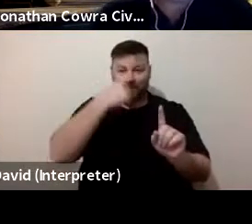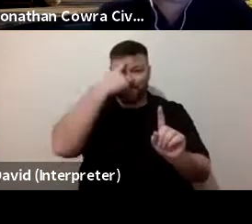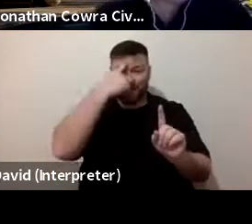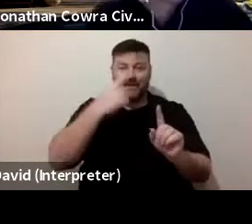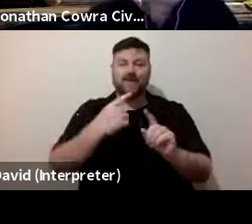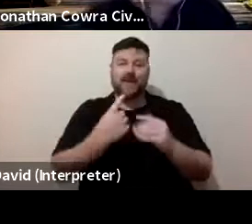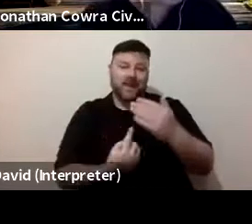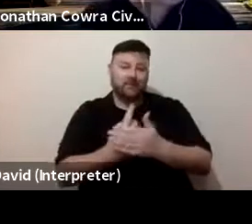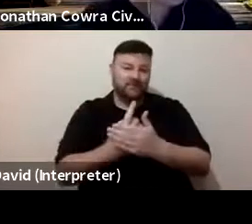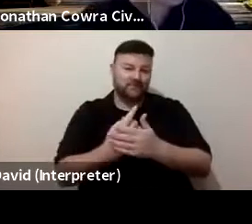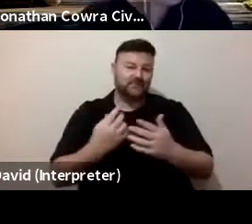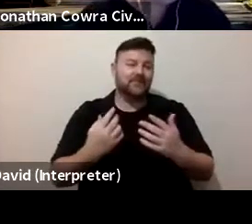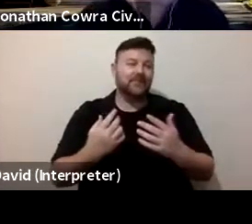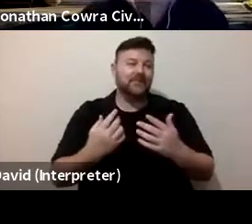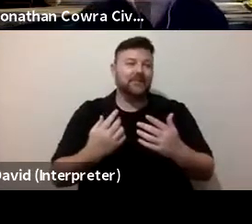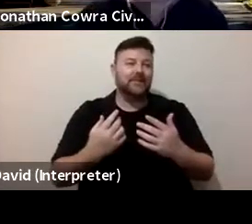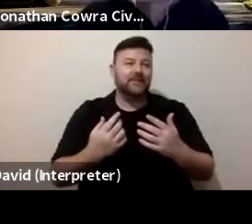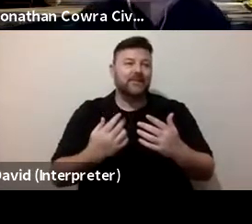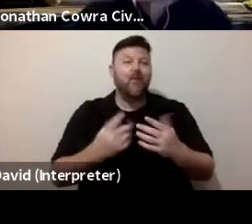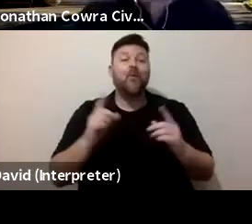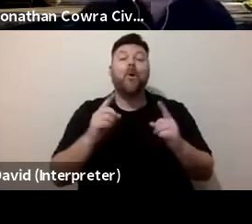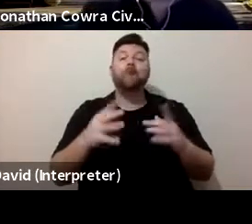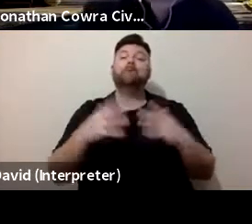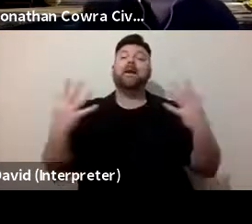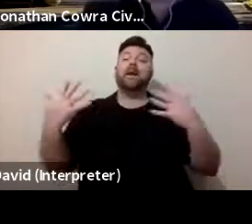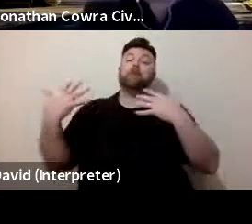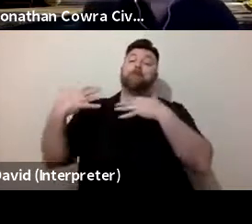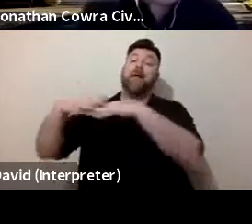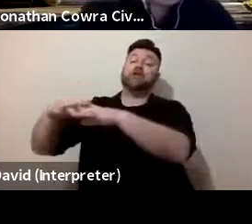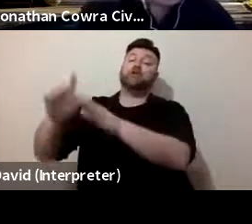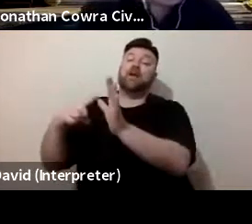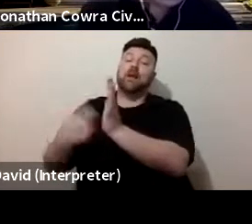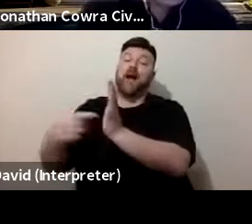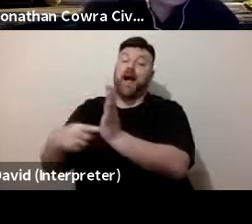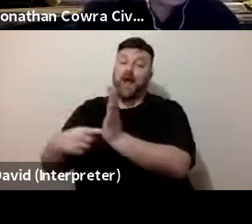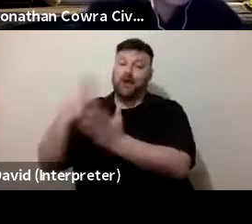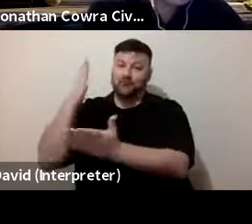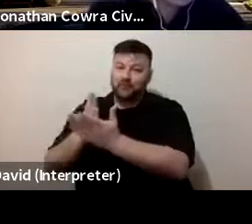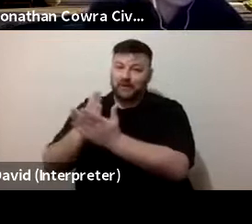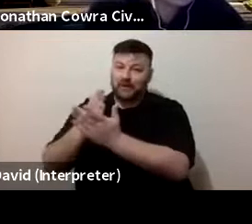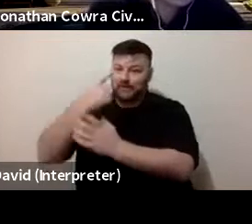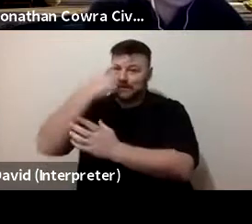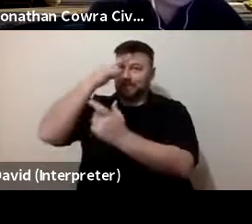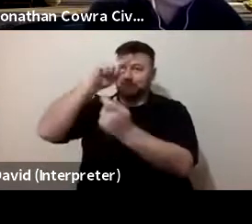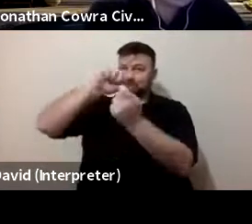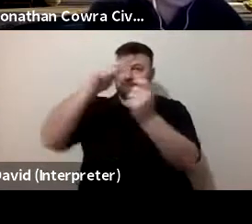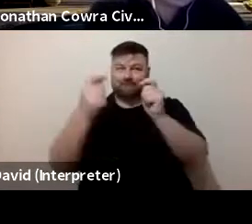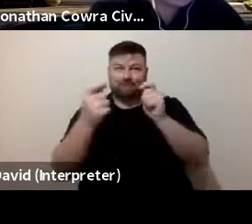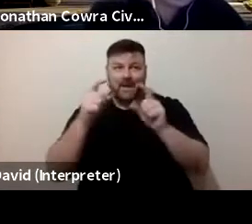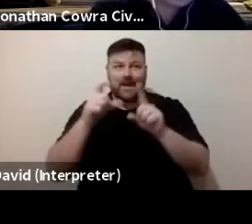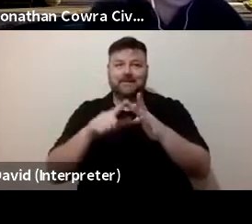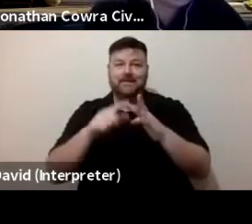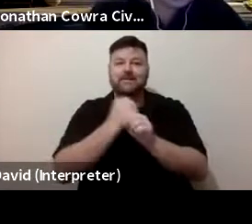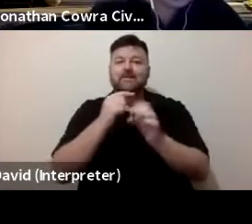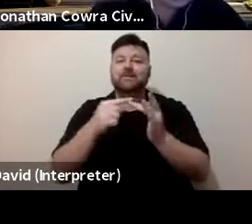that some of the more mainstream part of the art sector is really thinking about digital as an opportunity and